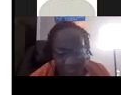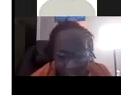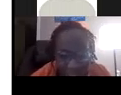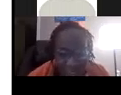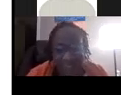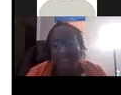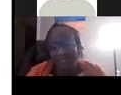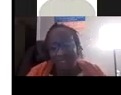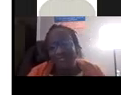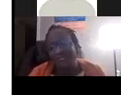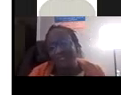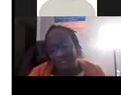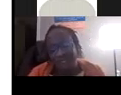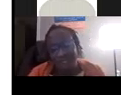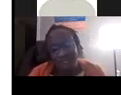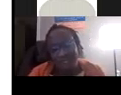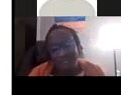mercy.